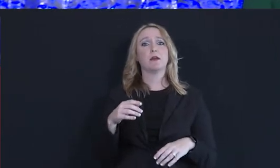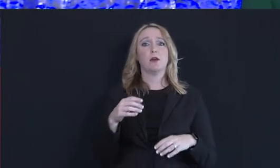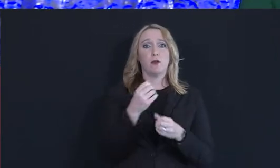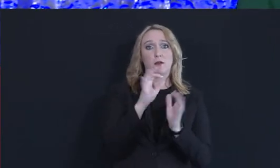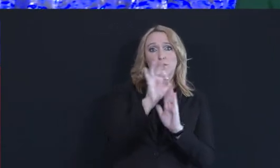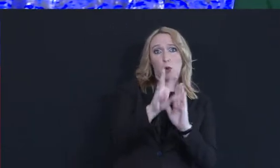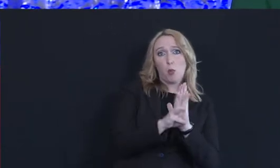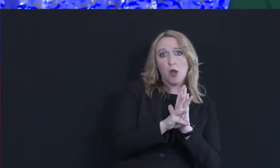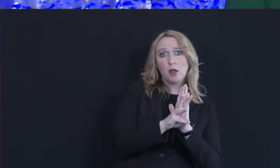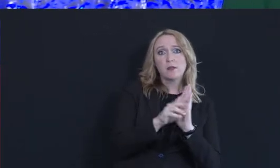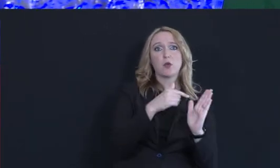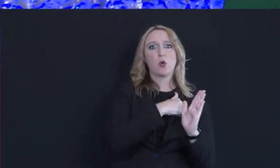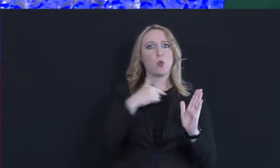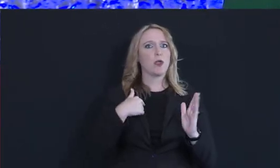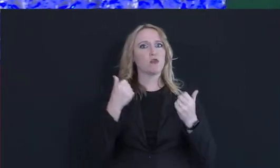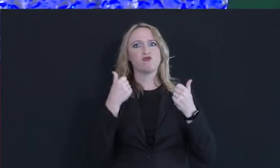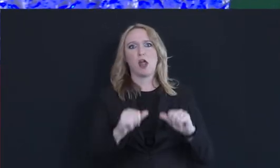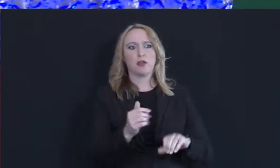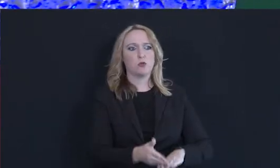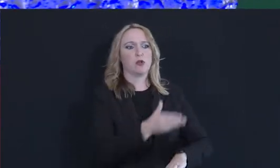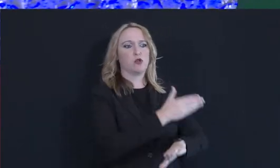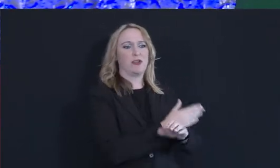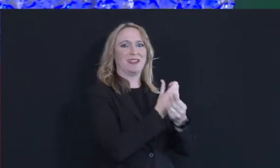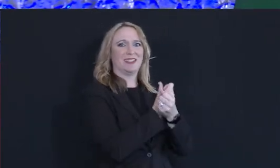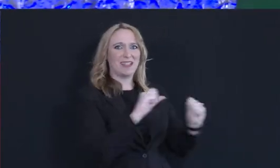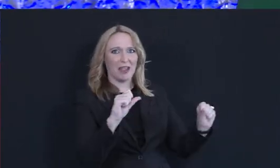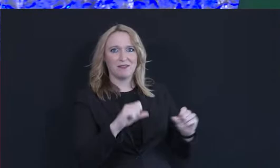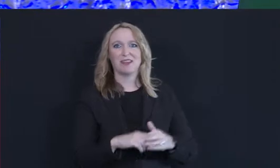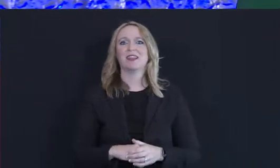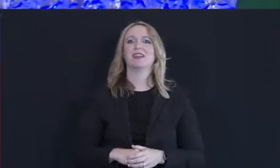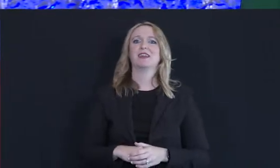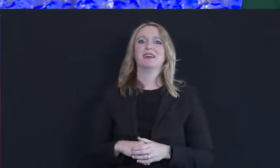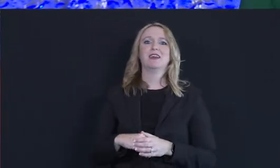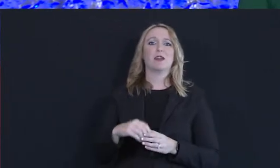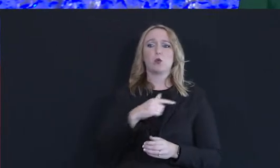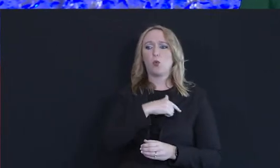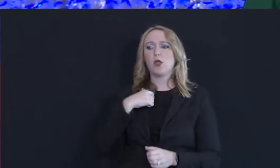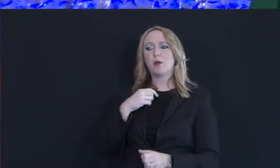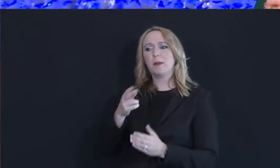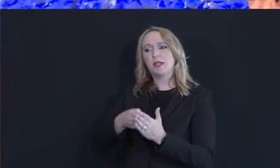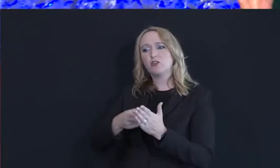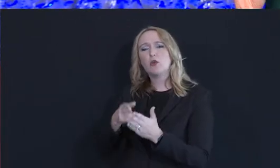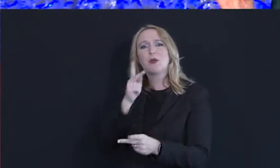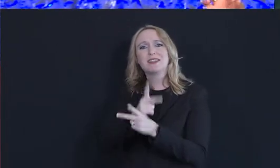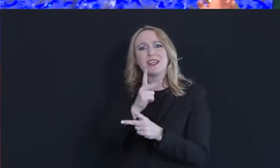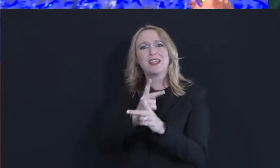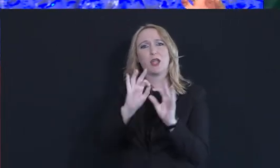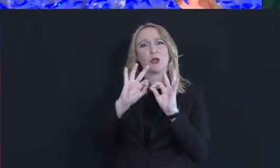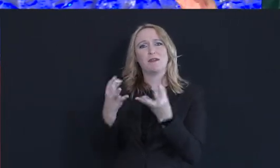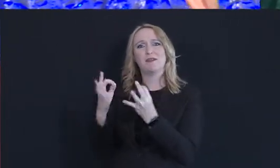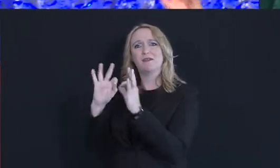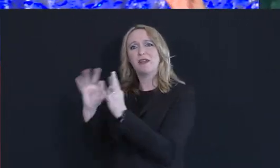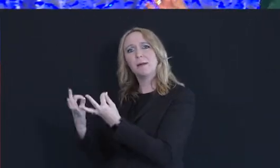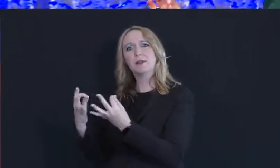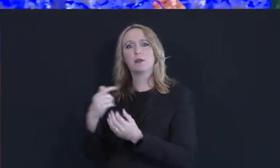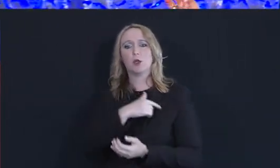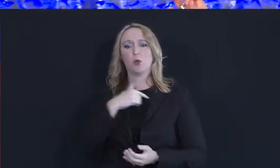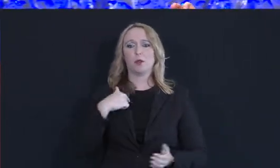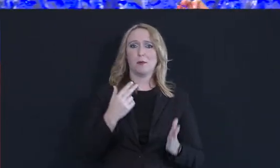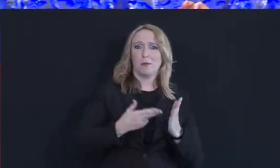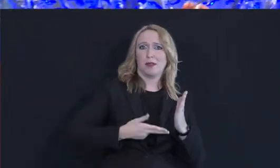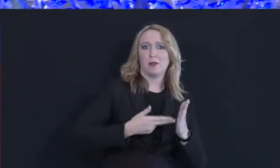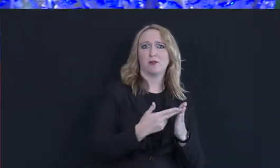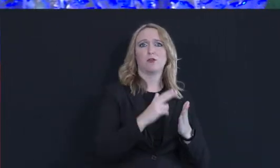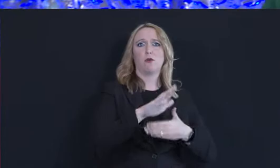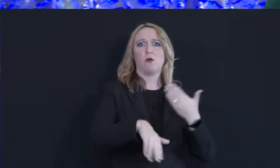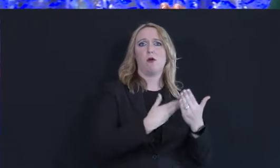Worth that we are nurturing thriving families and that we're ensuring that every resident and every zip code